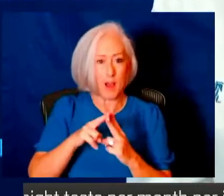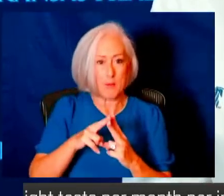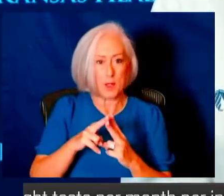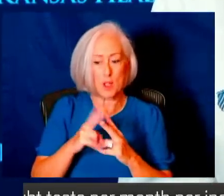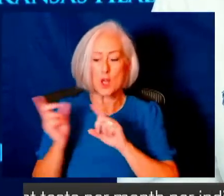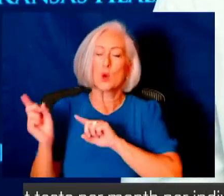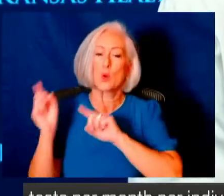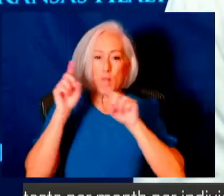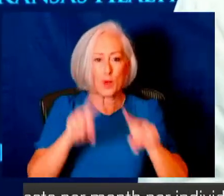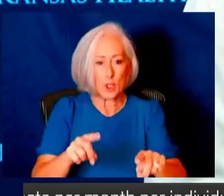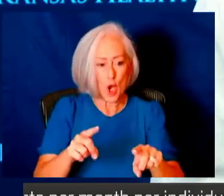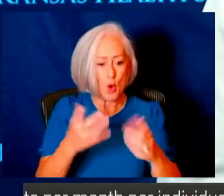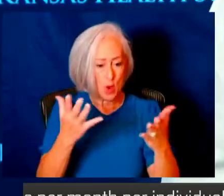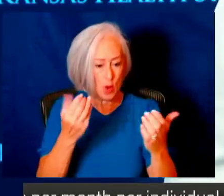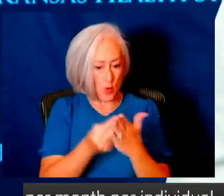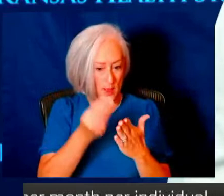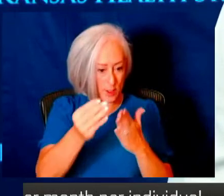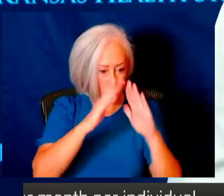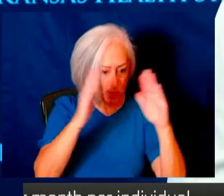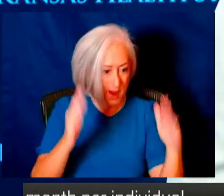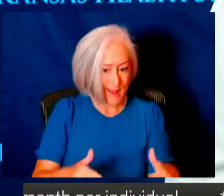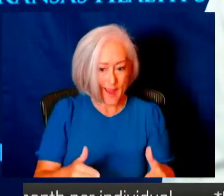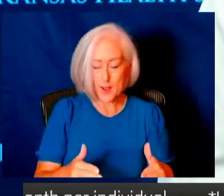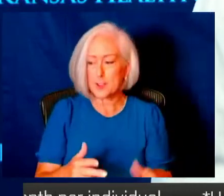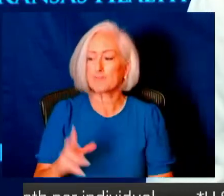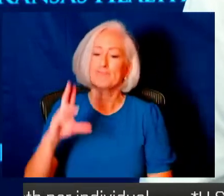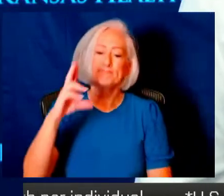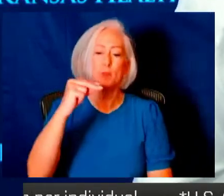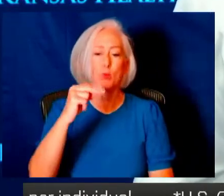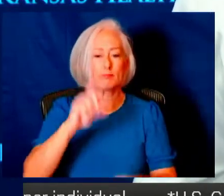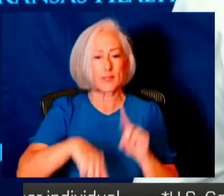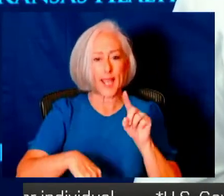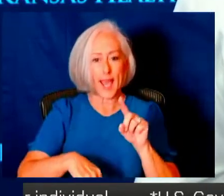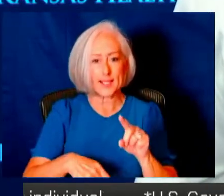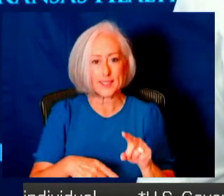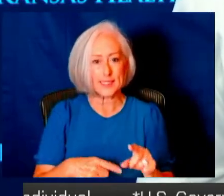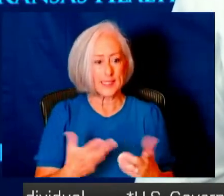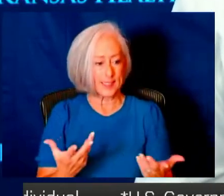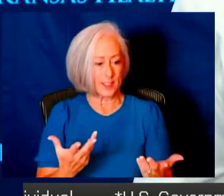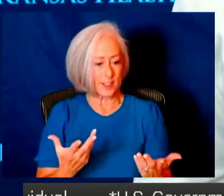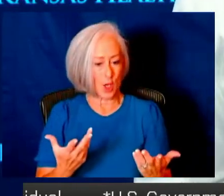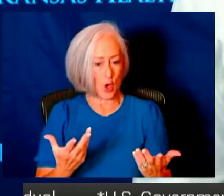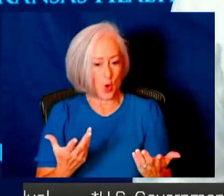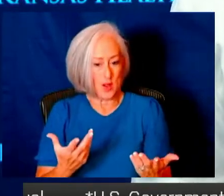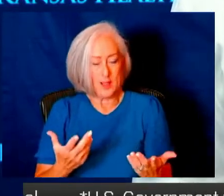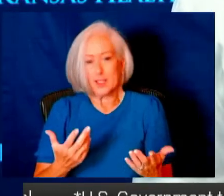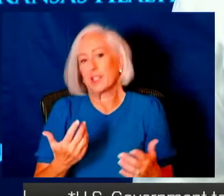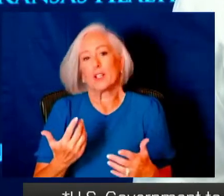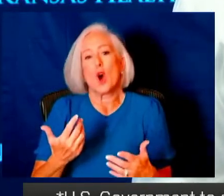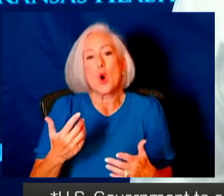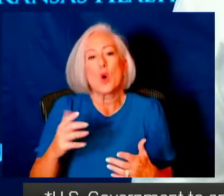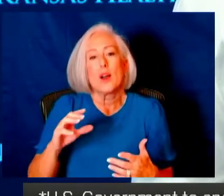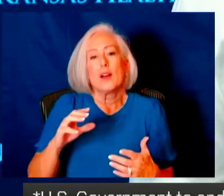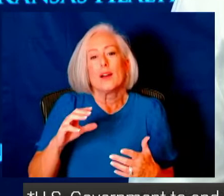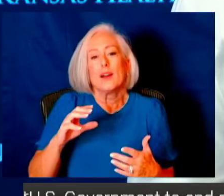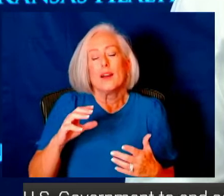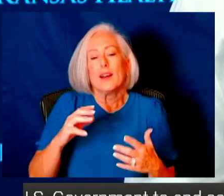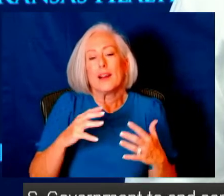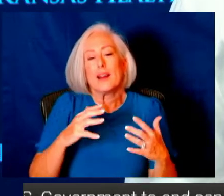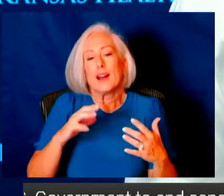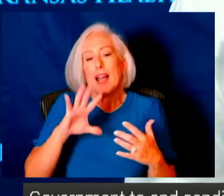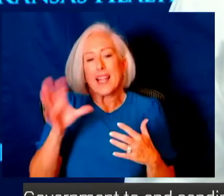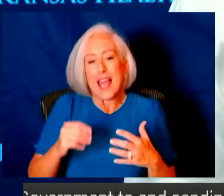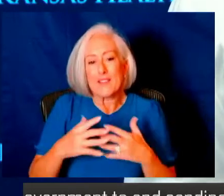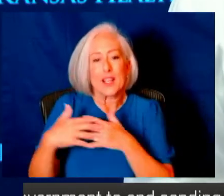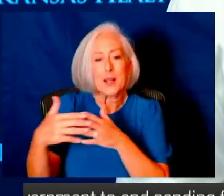goes on. And if you look at today, just around home buying, that an African-American couple would be charged, or much less likely to get the same house, even if they have the